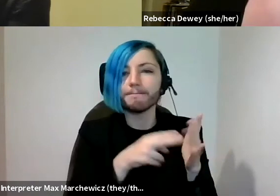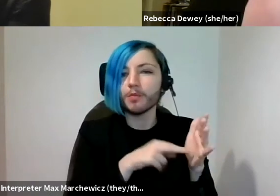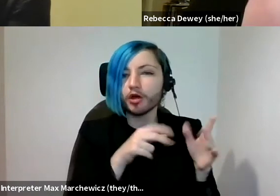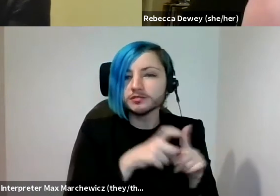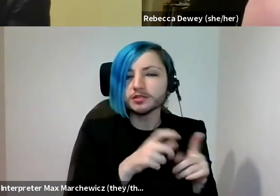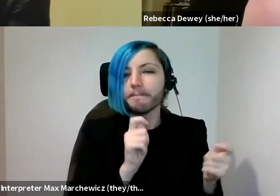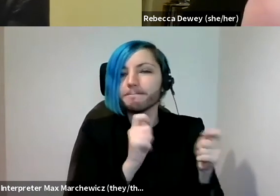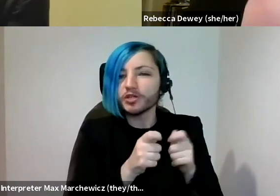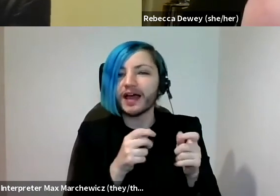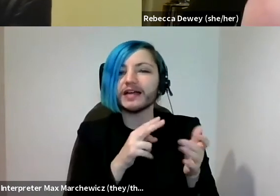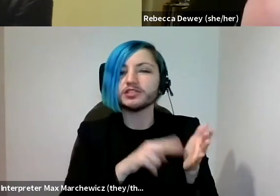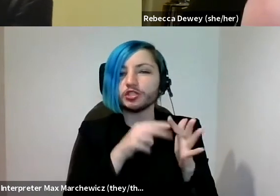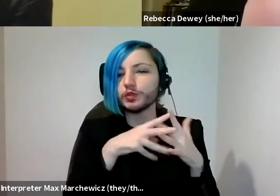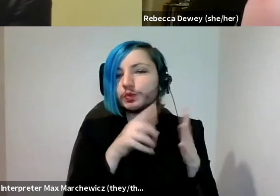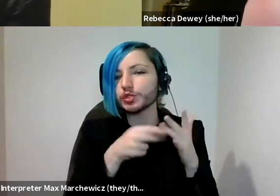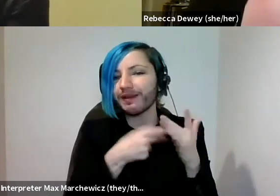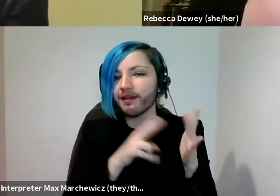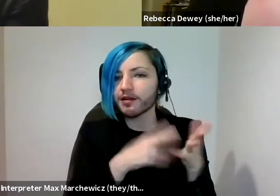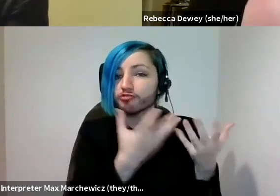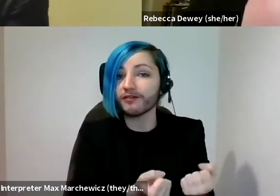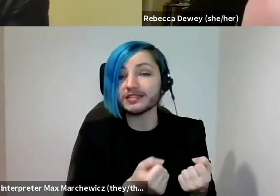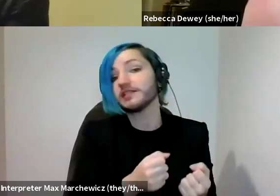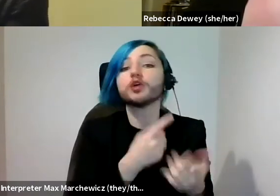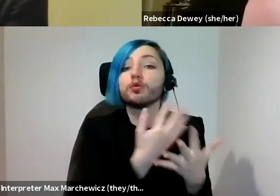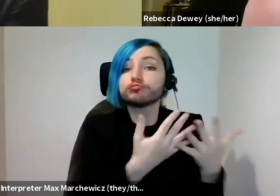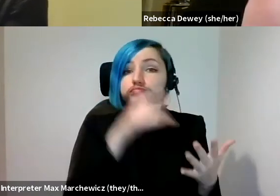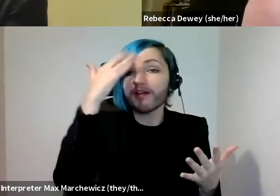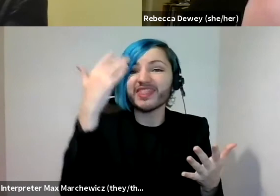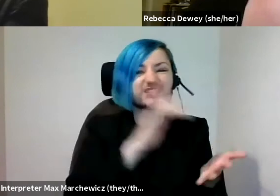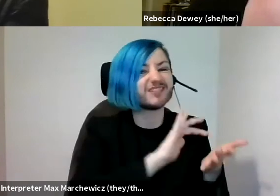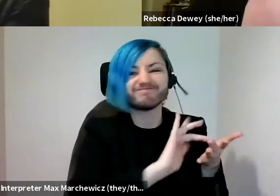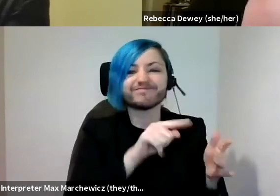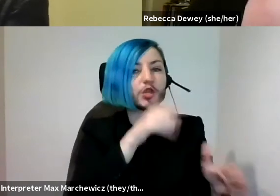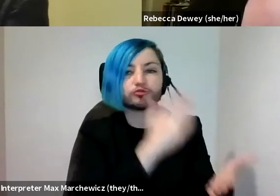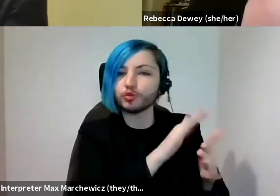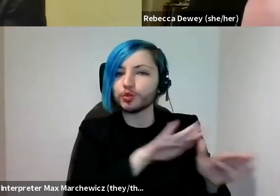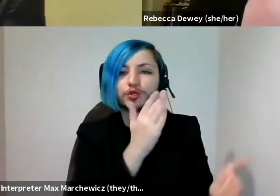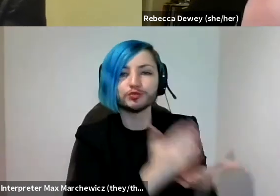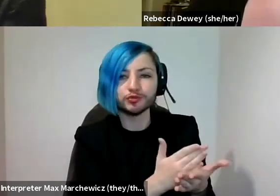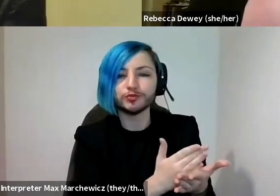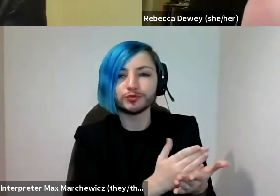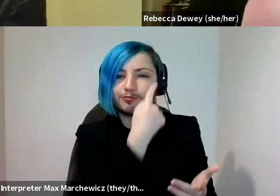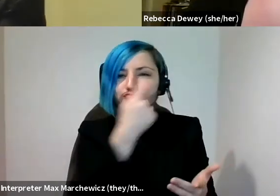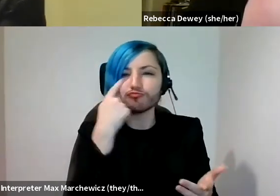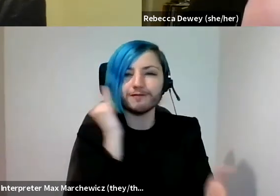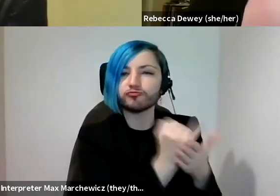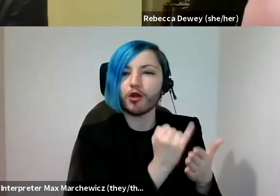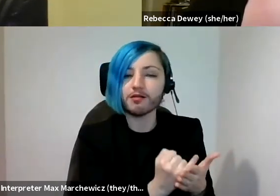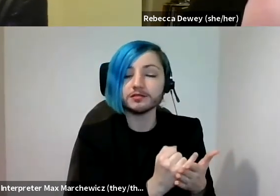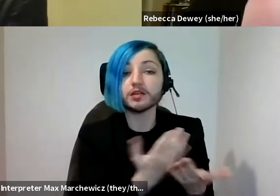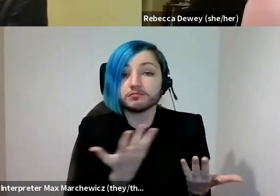gravity. So, I mean, that's certainly one place where the gravitational wave observations have